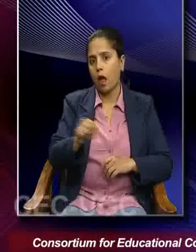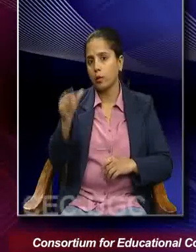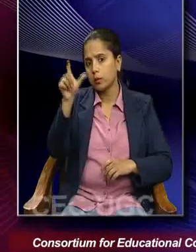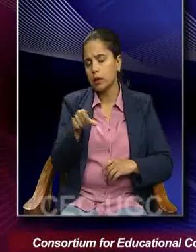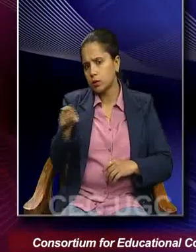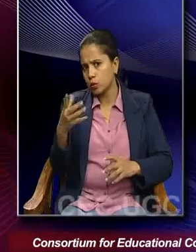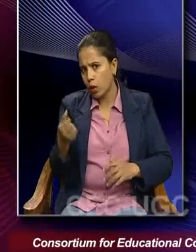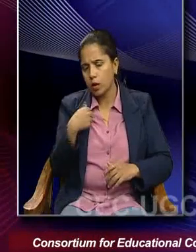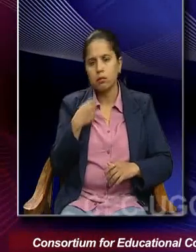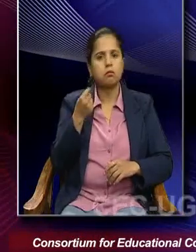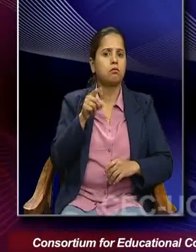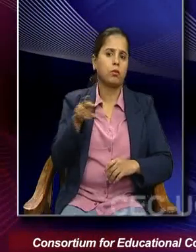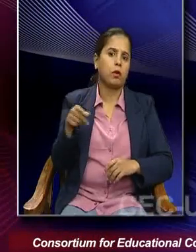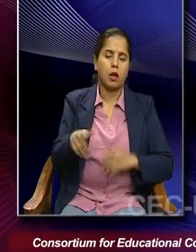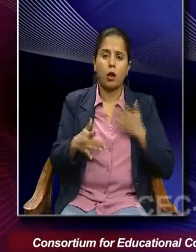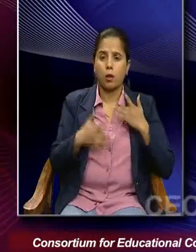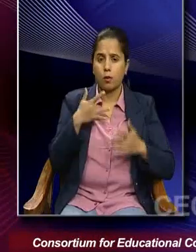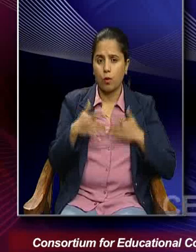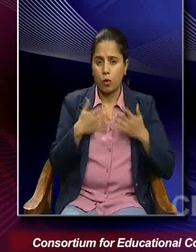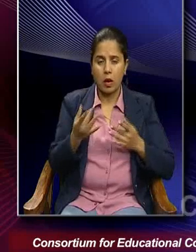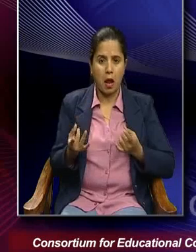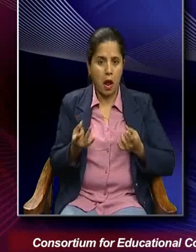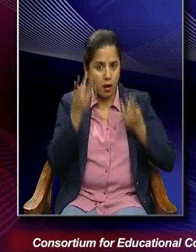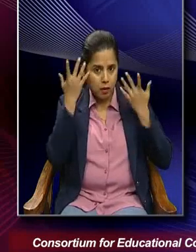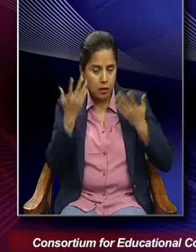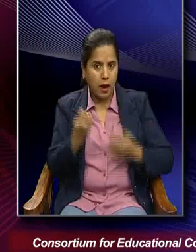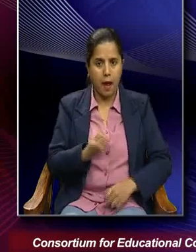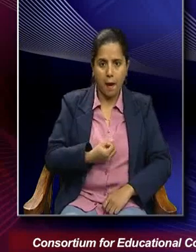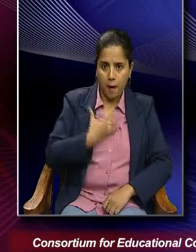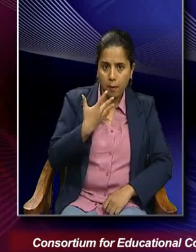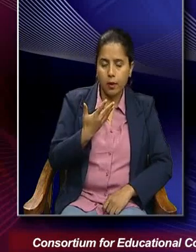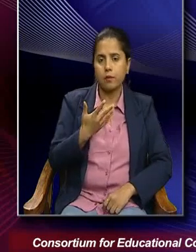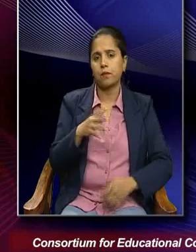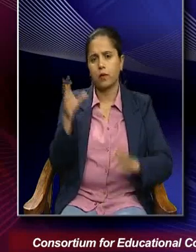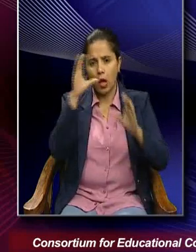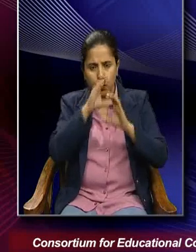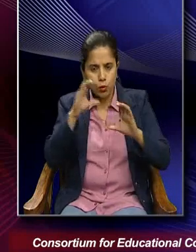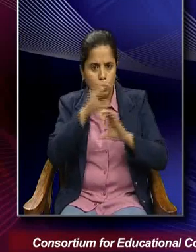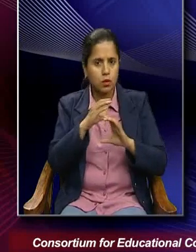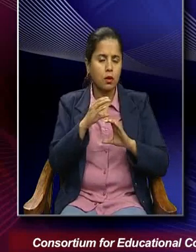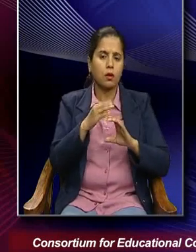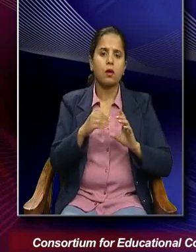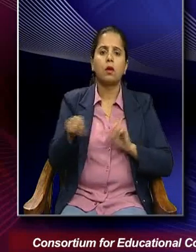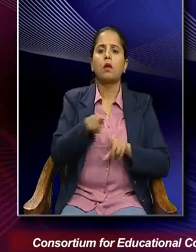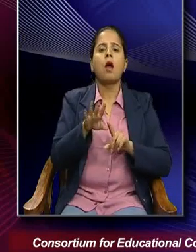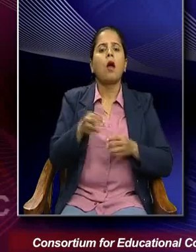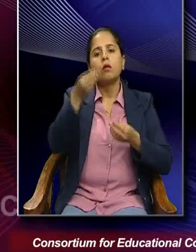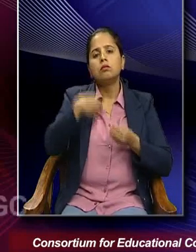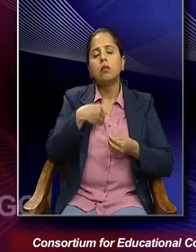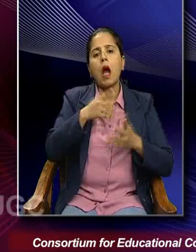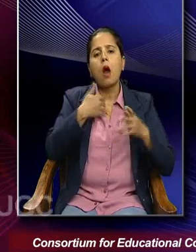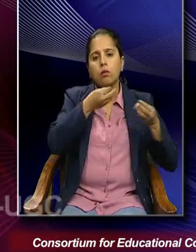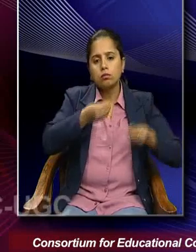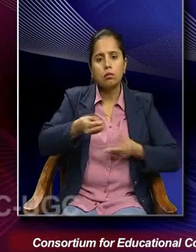person. So, emotions such as anger, happiness and confusion are conveyed through